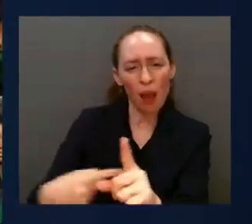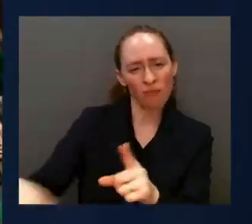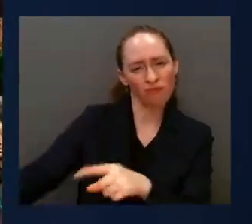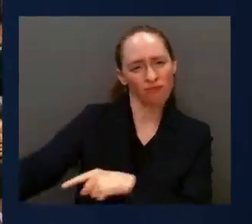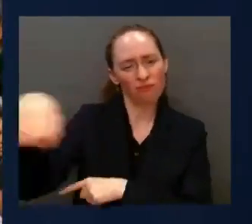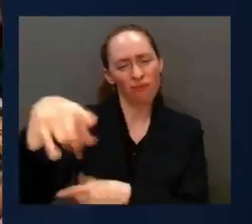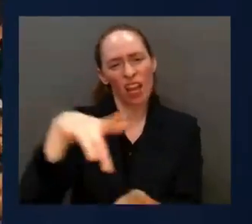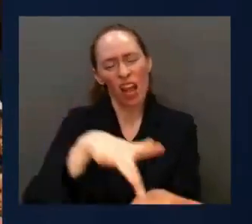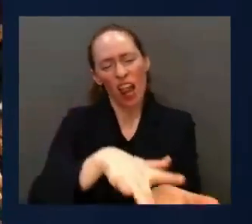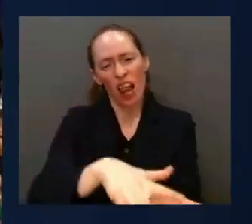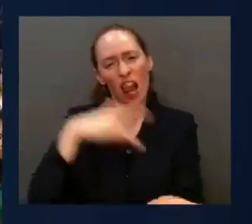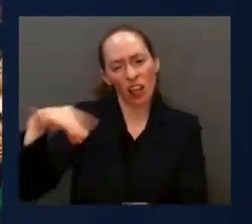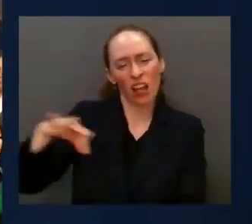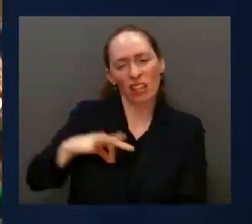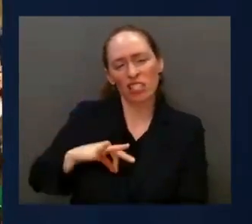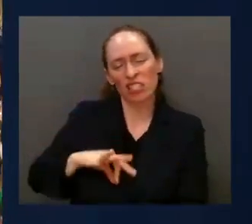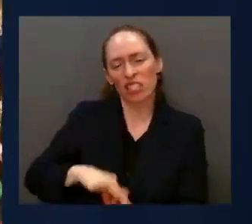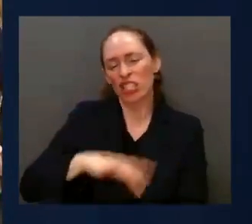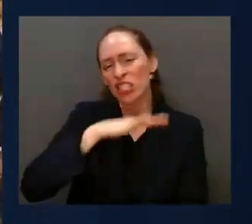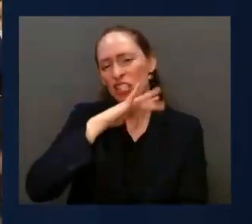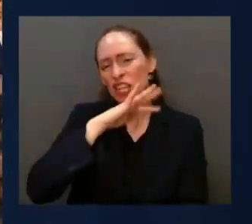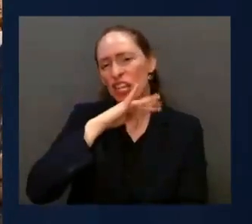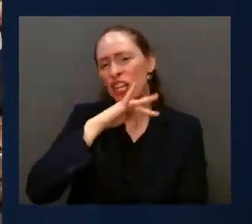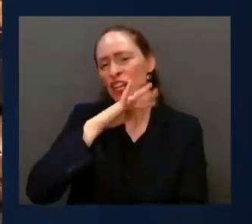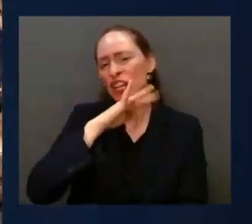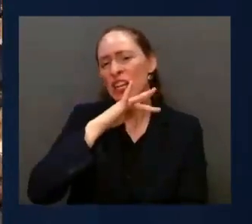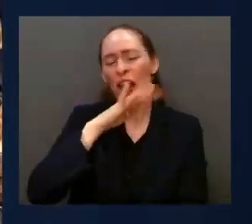Not anymore.